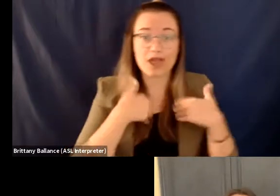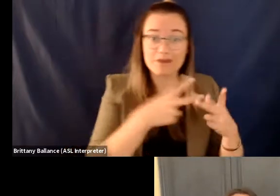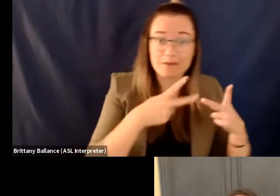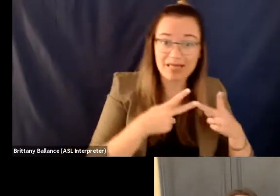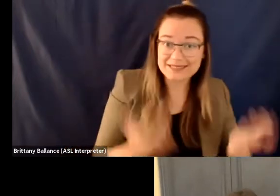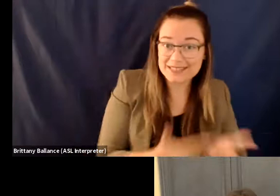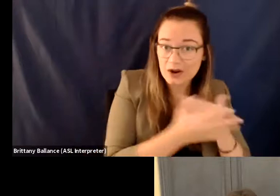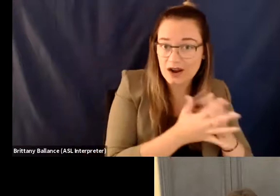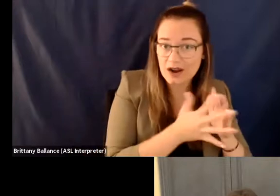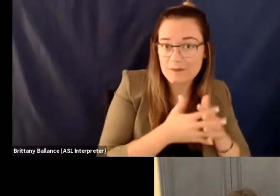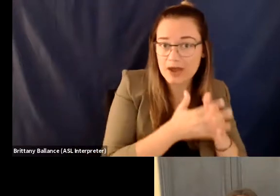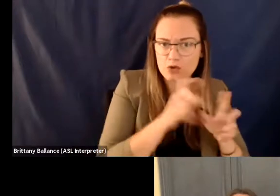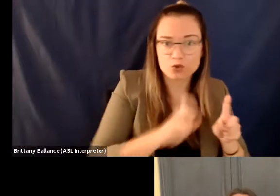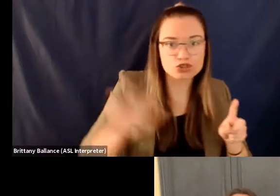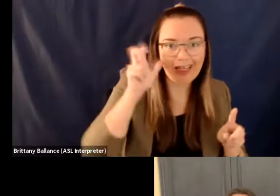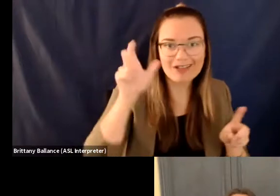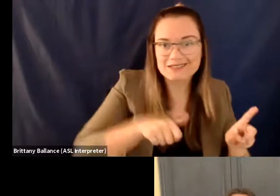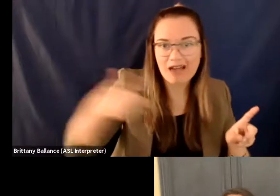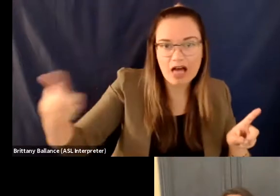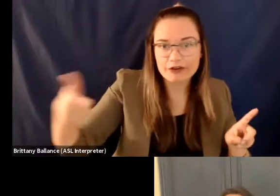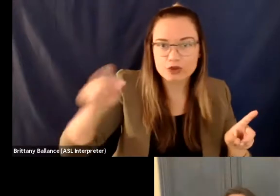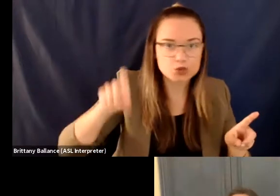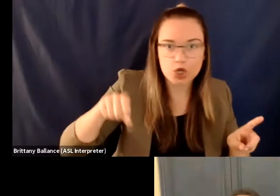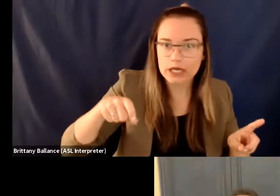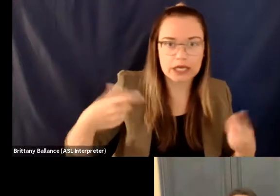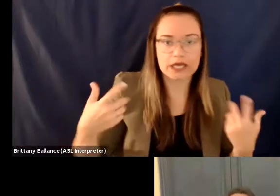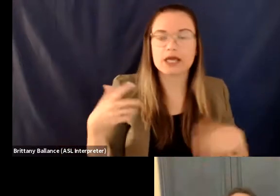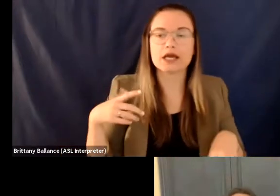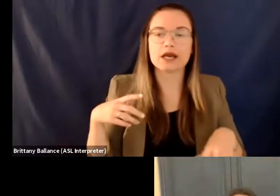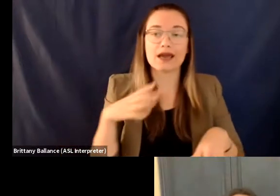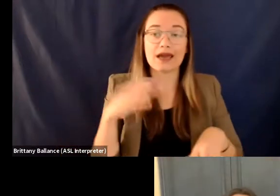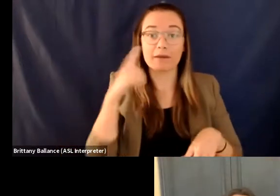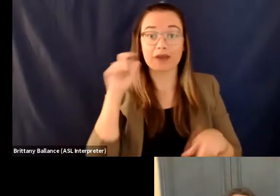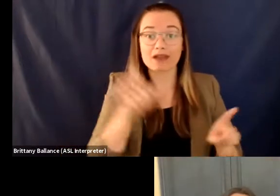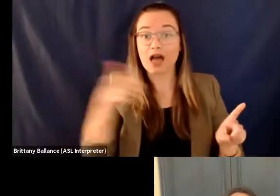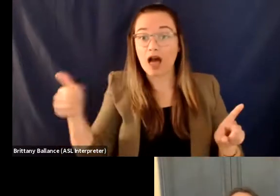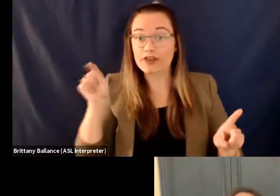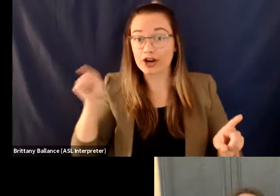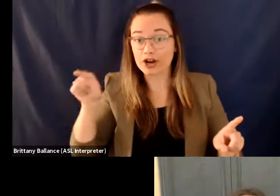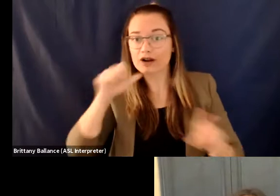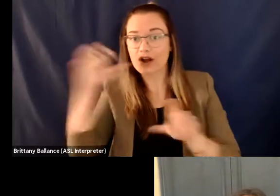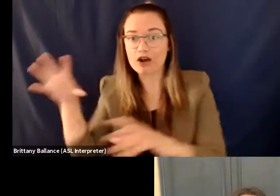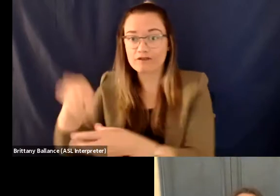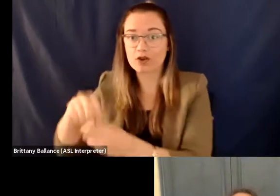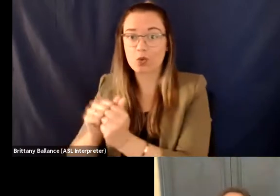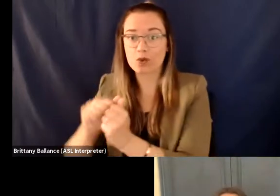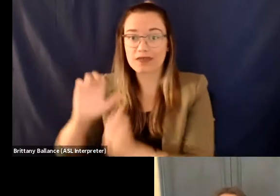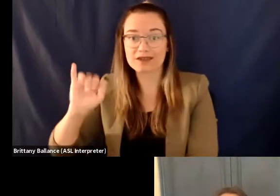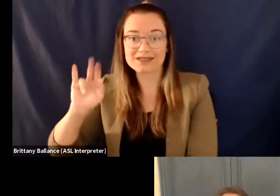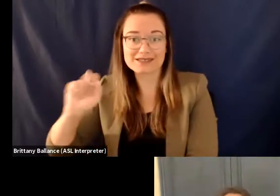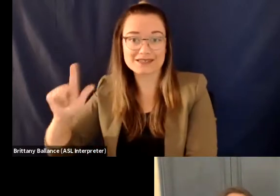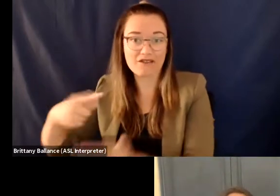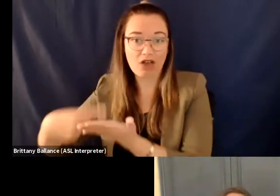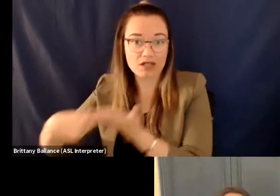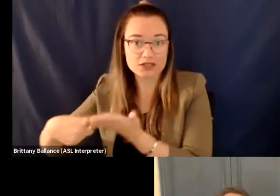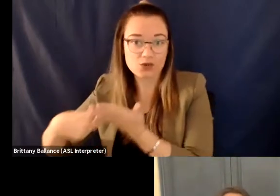where you shouldn't listen to the other? And because the other is not also engaging in civil discourse, right? That's where